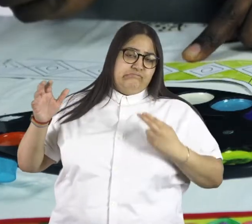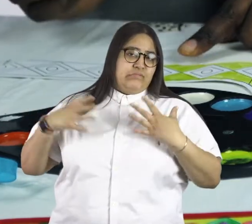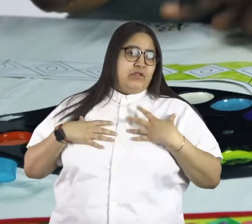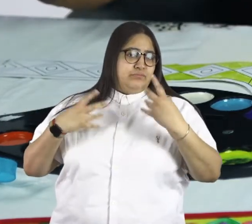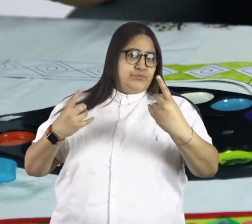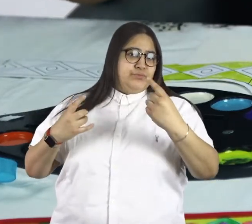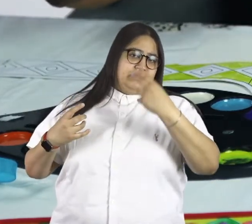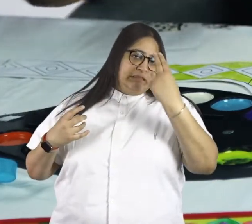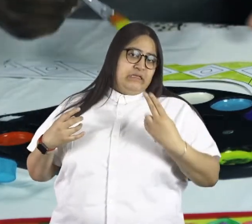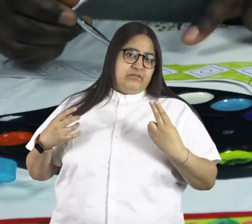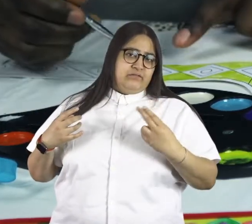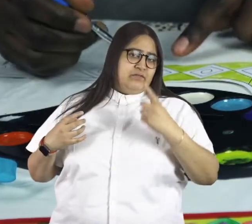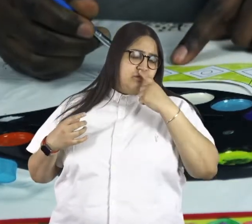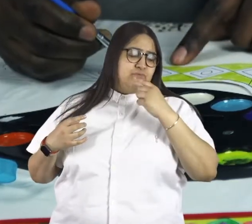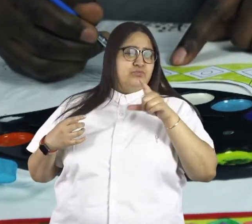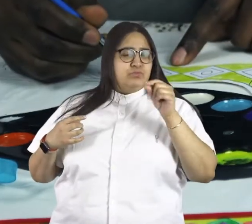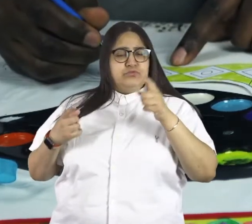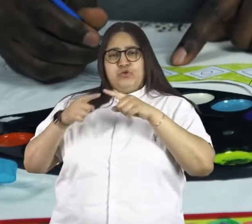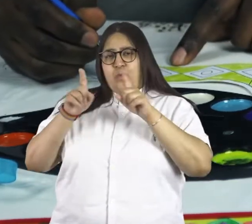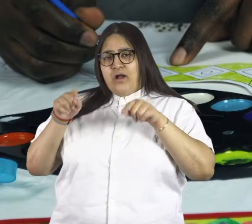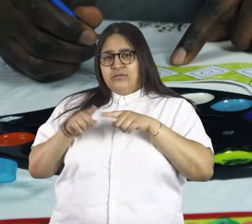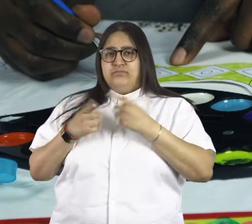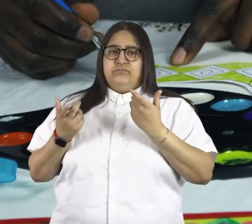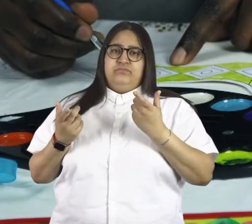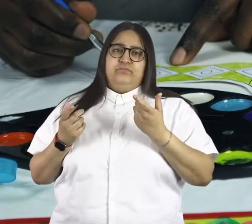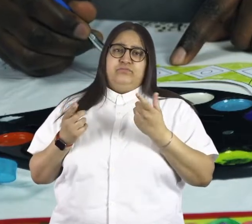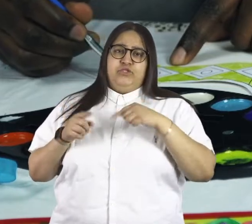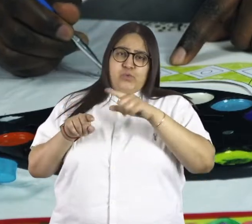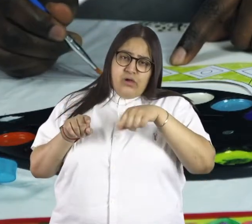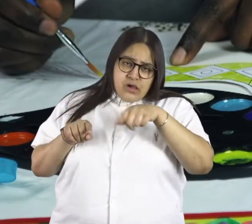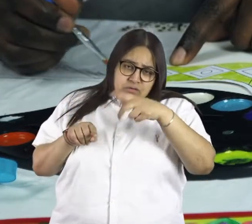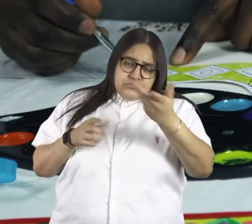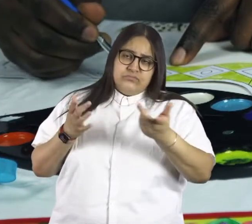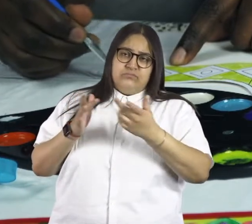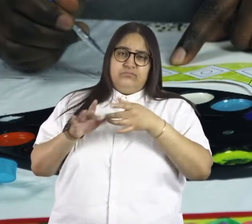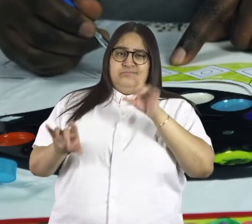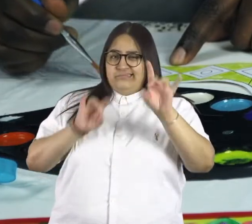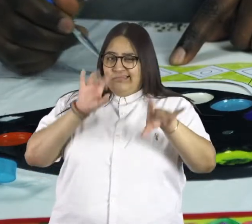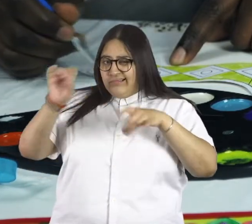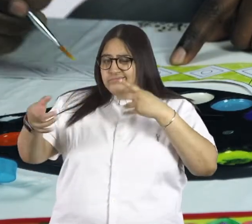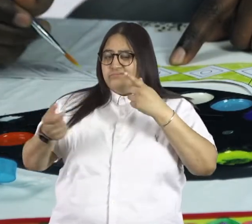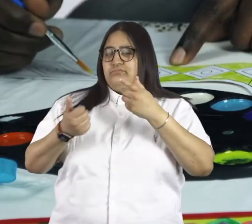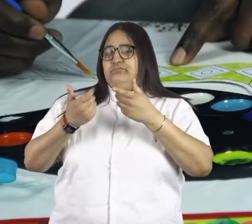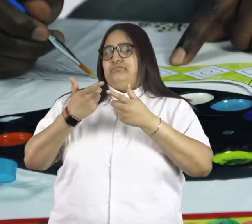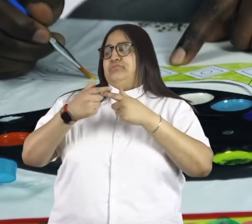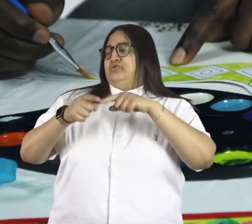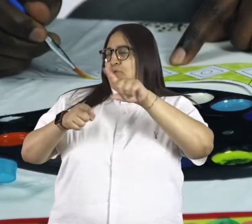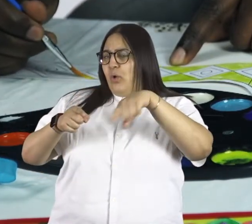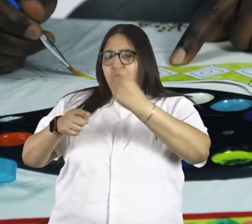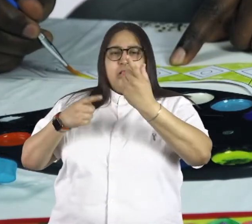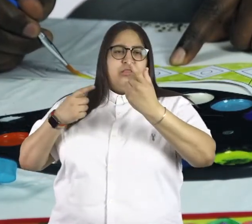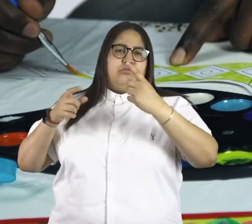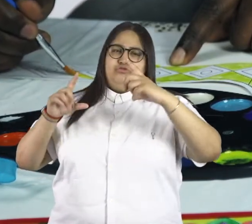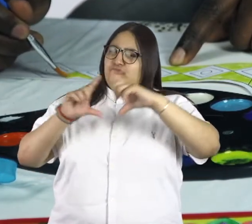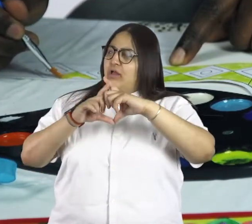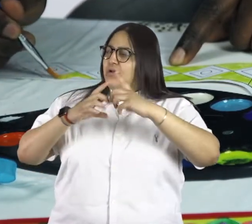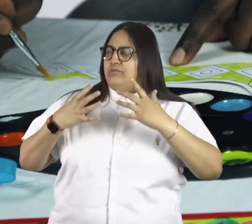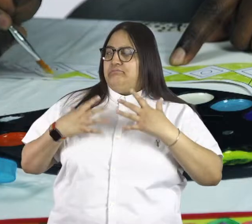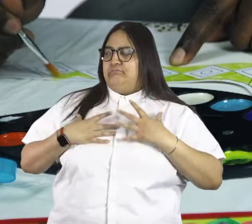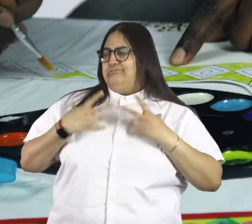choose to draw squares or draw some swirls, absolutely anything of your choice.